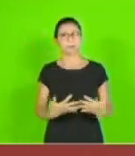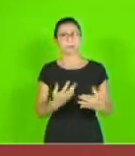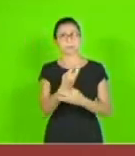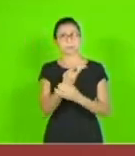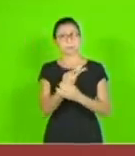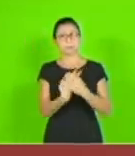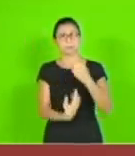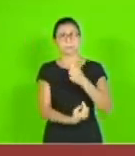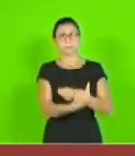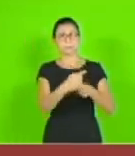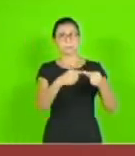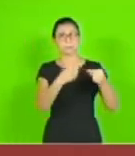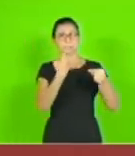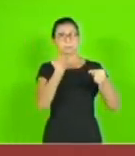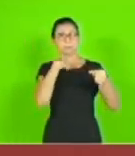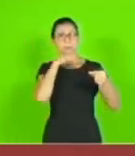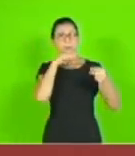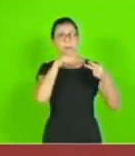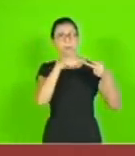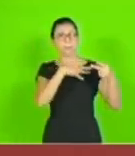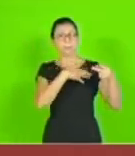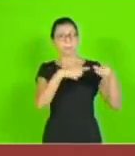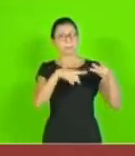Trinity, the Holy Trinity.